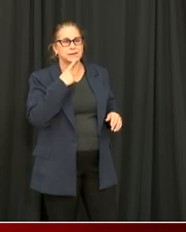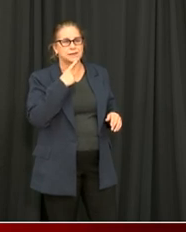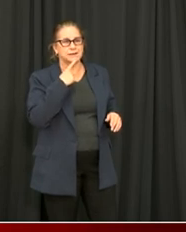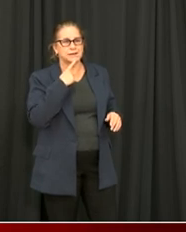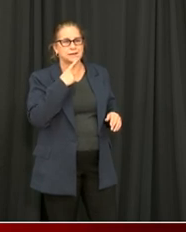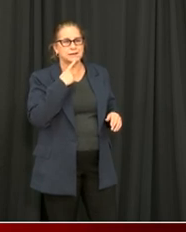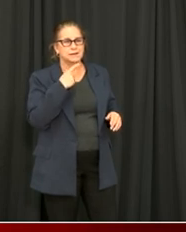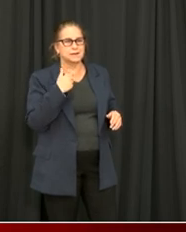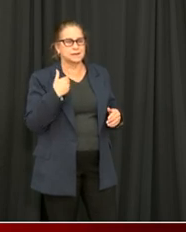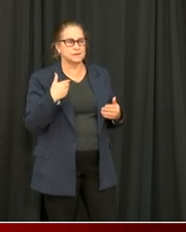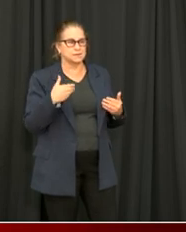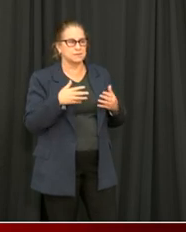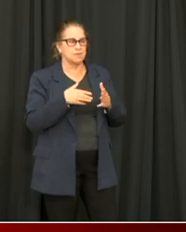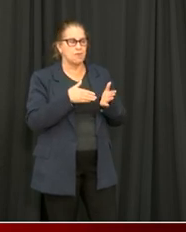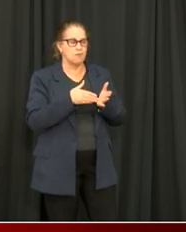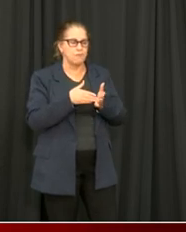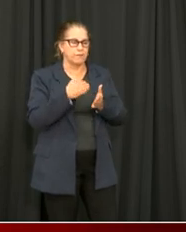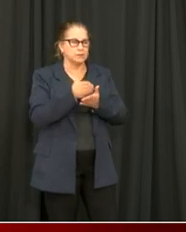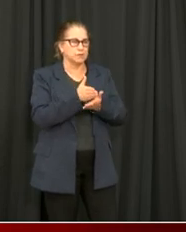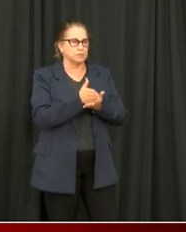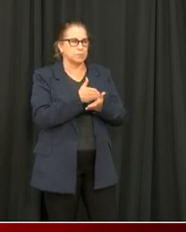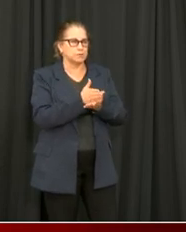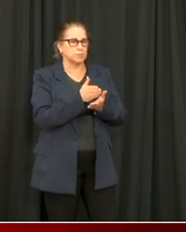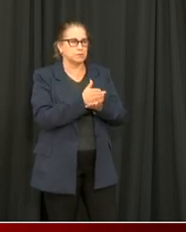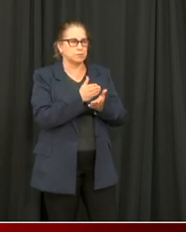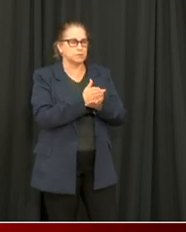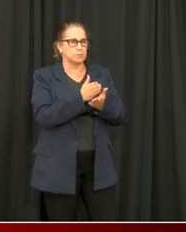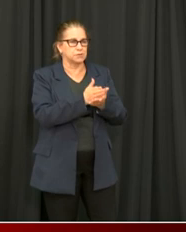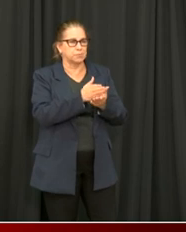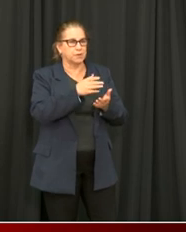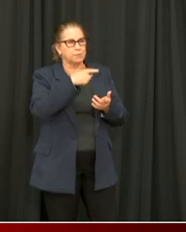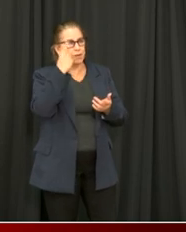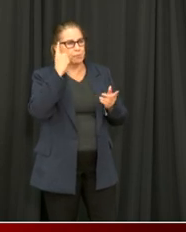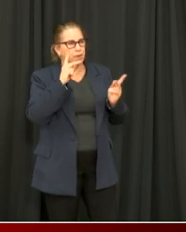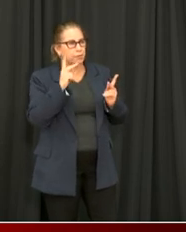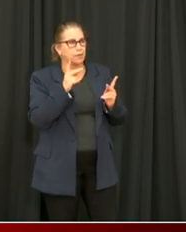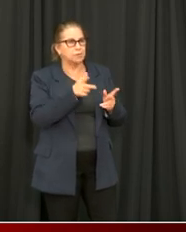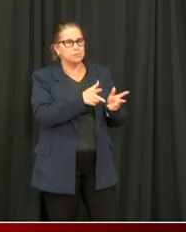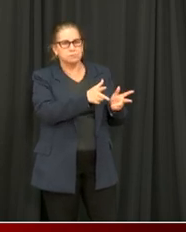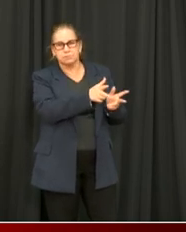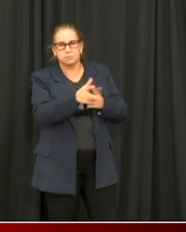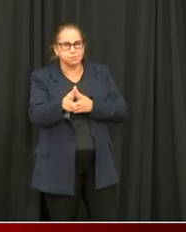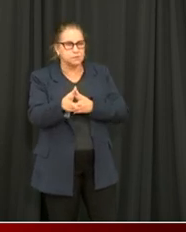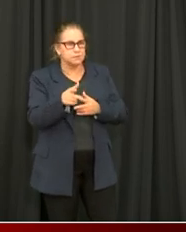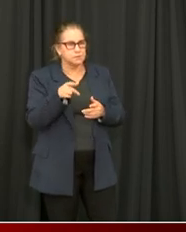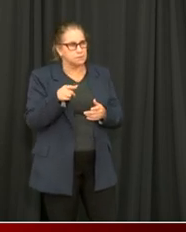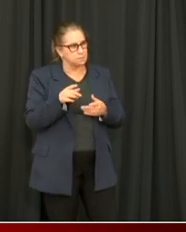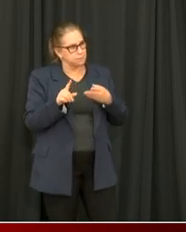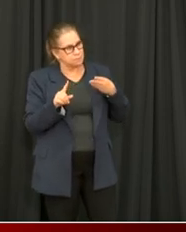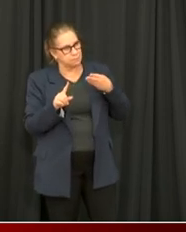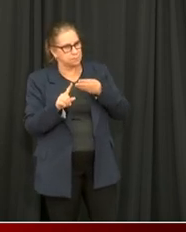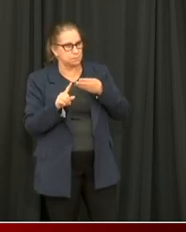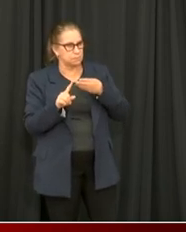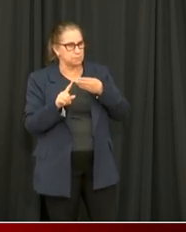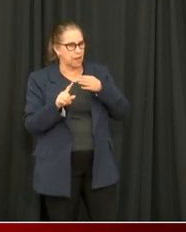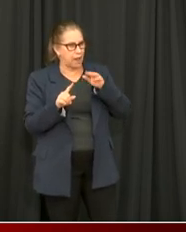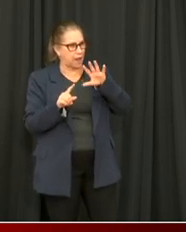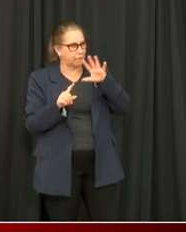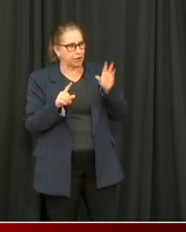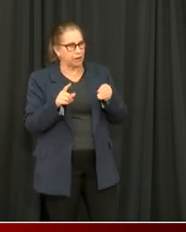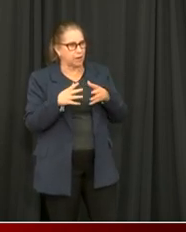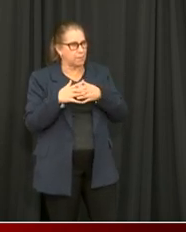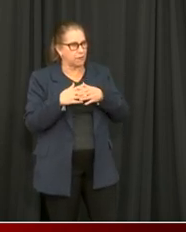a warning, a ticket, or an arrest involved black people, and the vast majority was